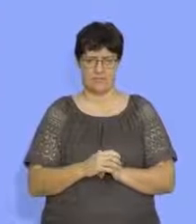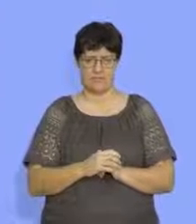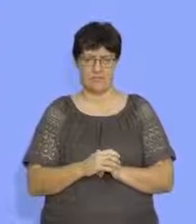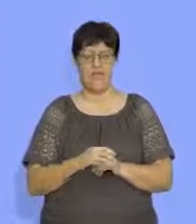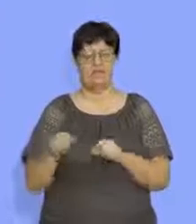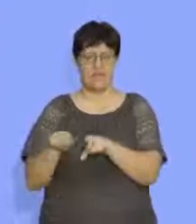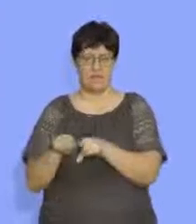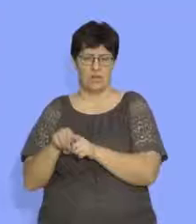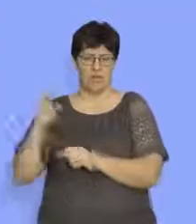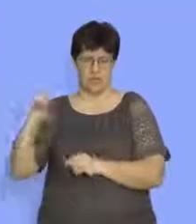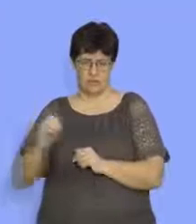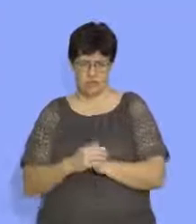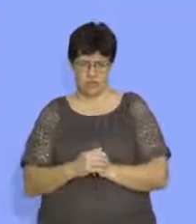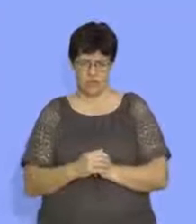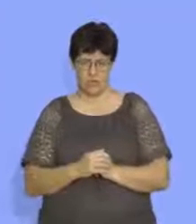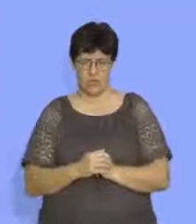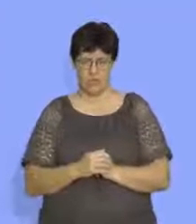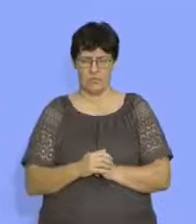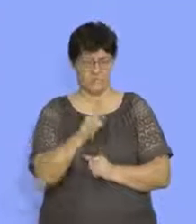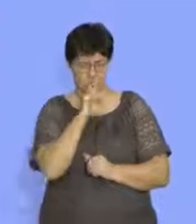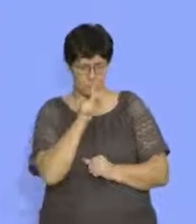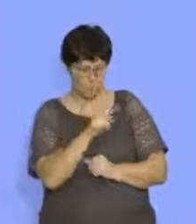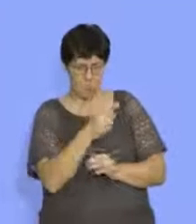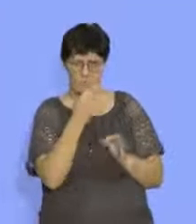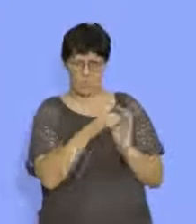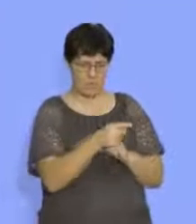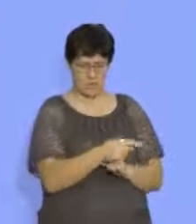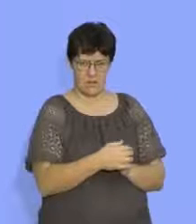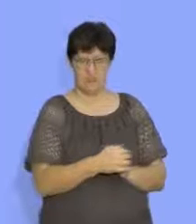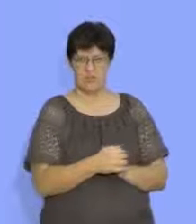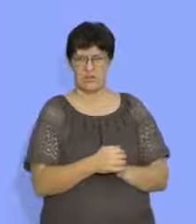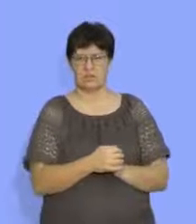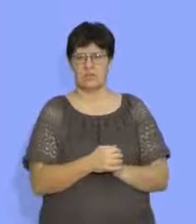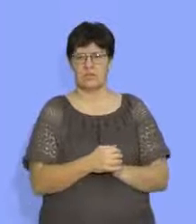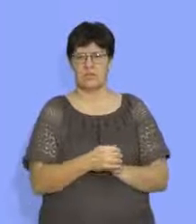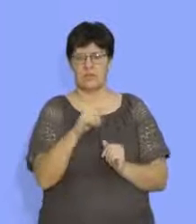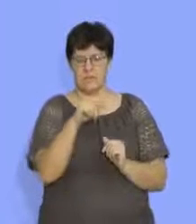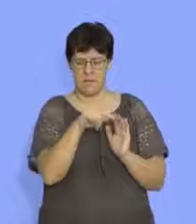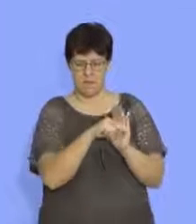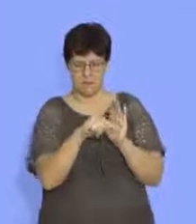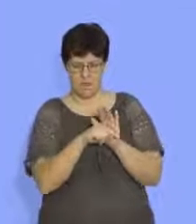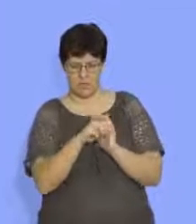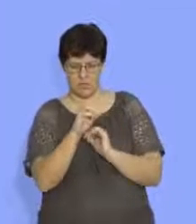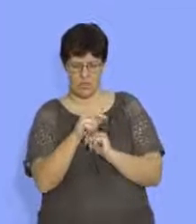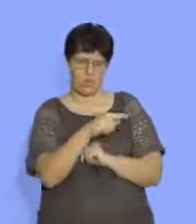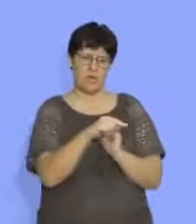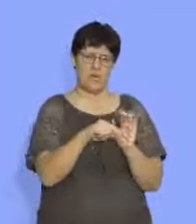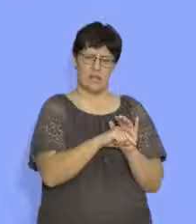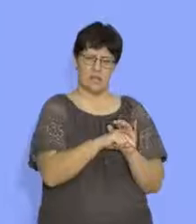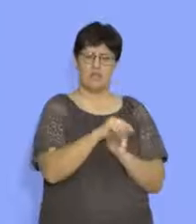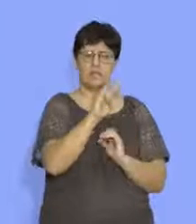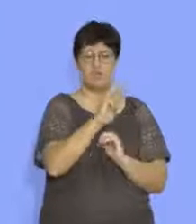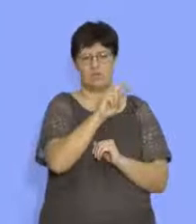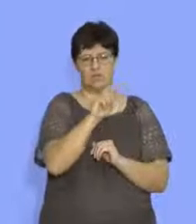289 equal to 0. Then quickly, just if you want to simplify this, W minus W will be 0, so I'll